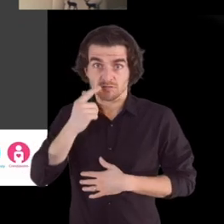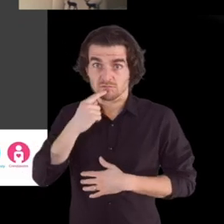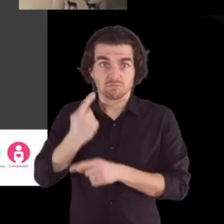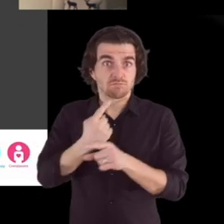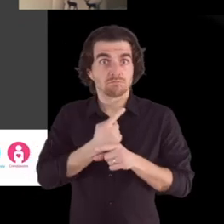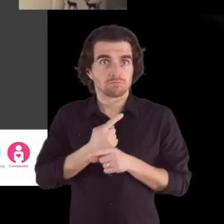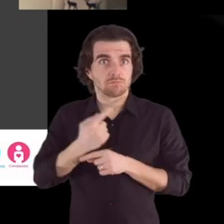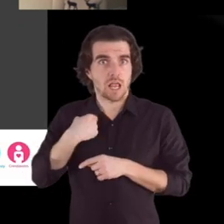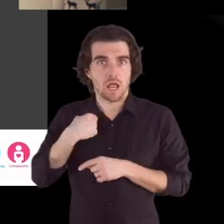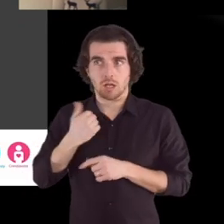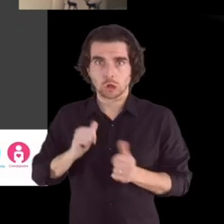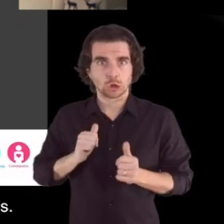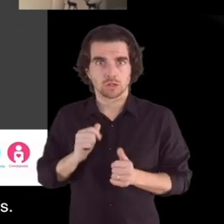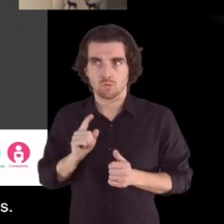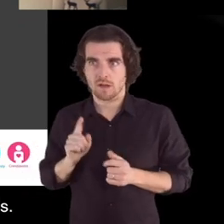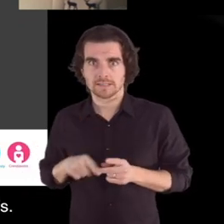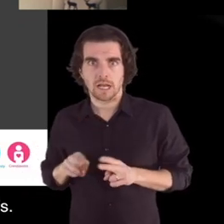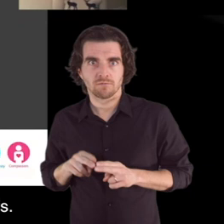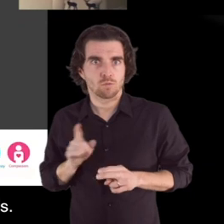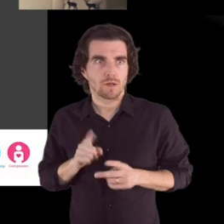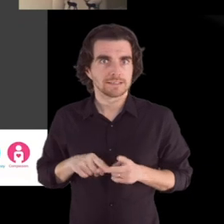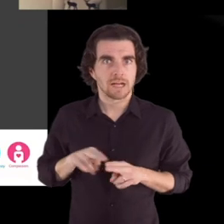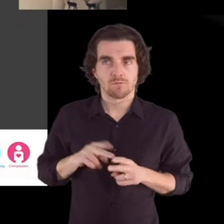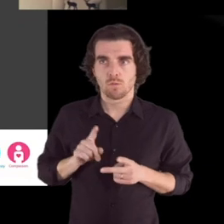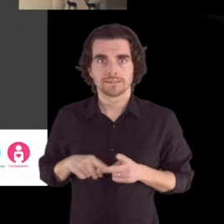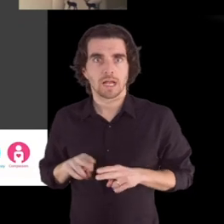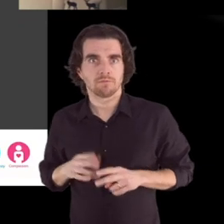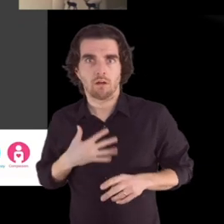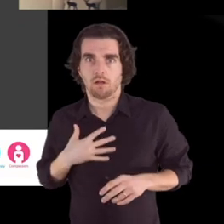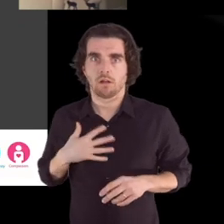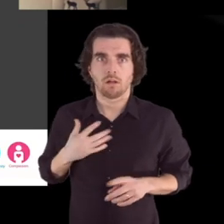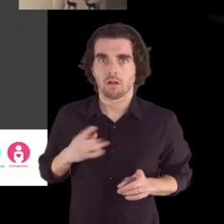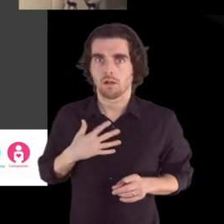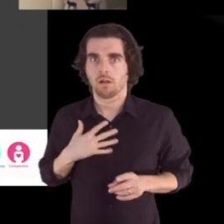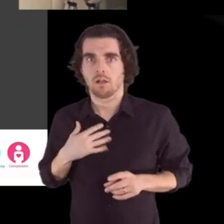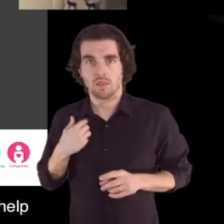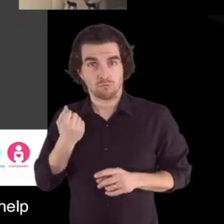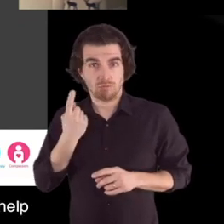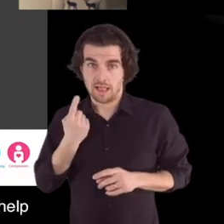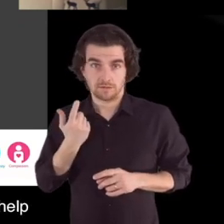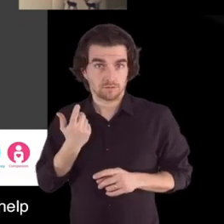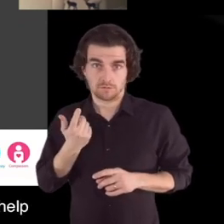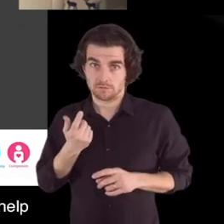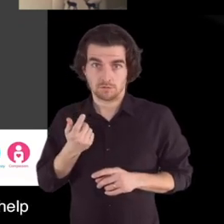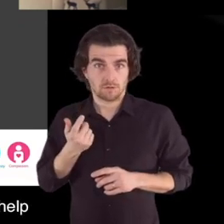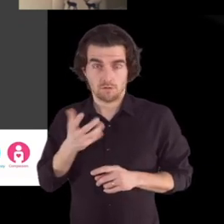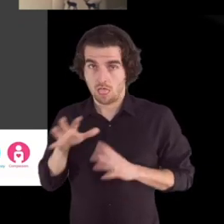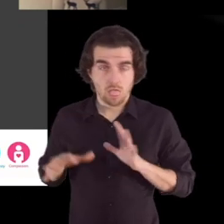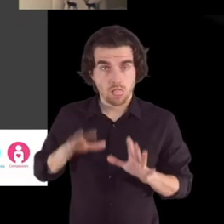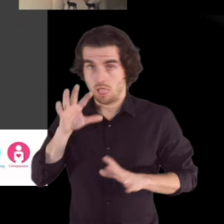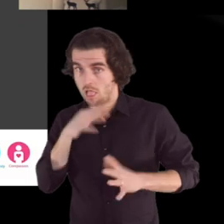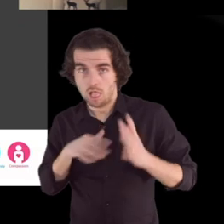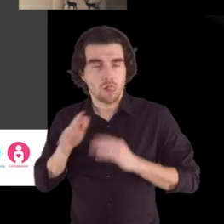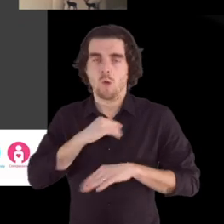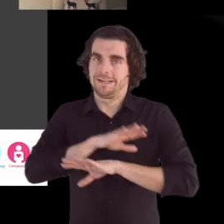you know, I don't mind even sharing that at the start. I was surrounded by all those what ifs. What's going to happen here? What am I going to do? But really what I found was a massive help was just taking